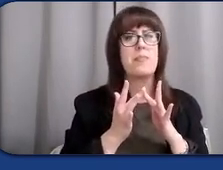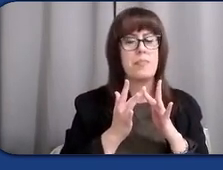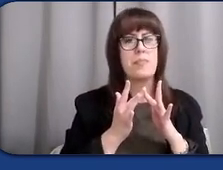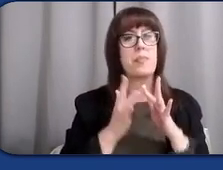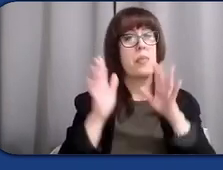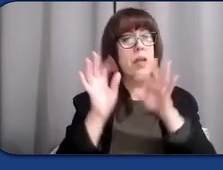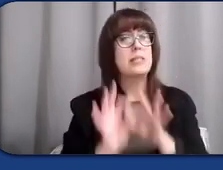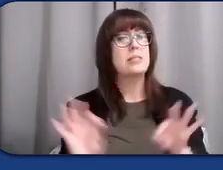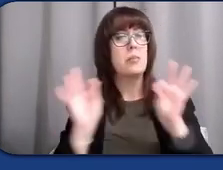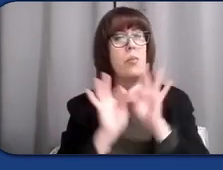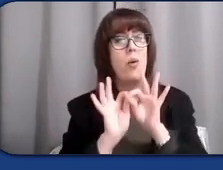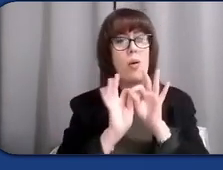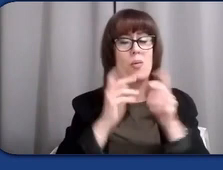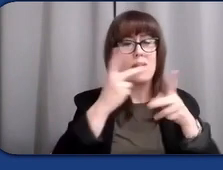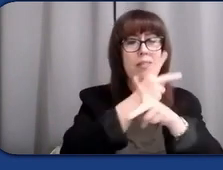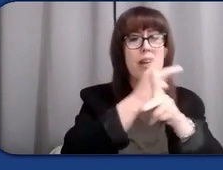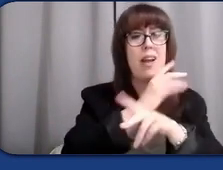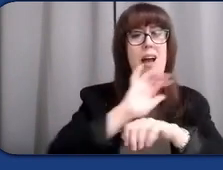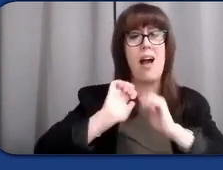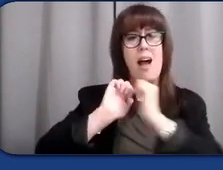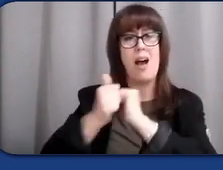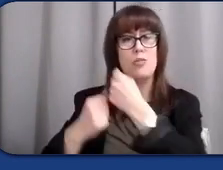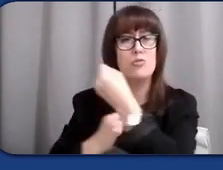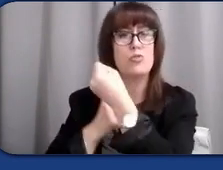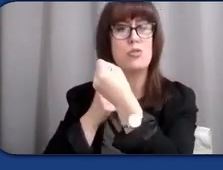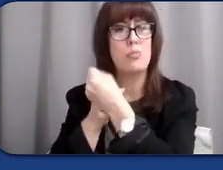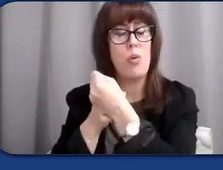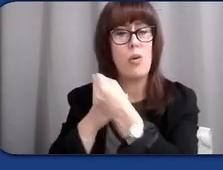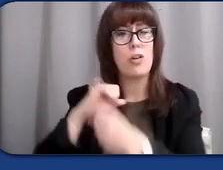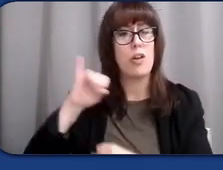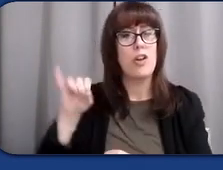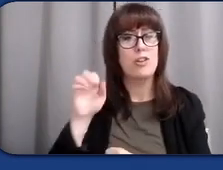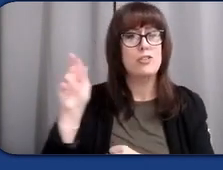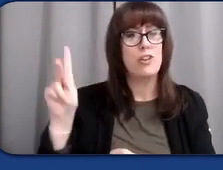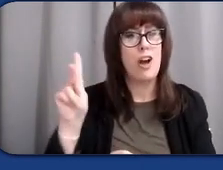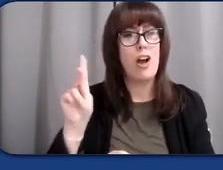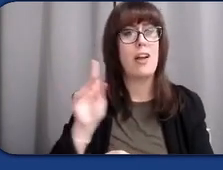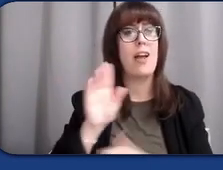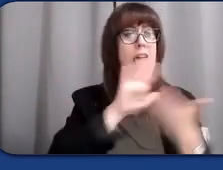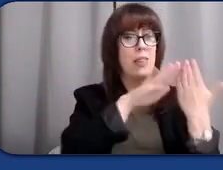support Jock and the community there